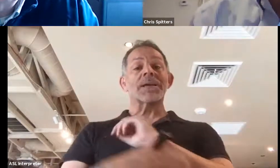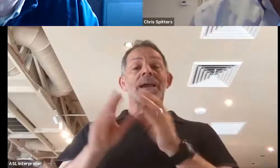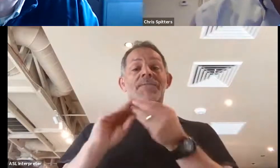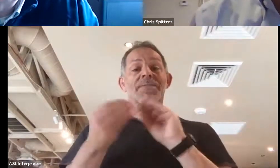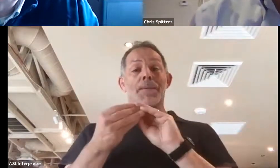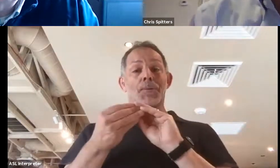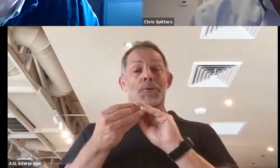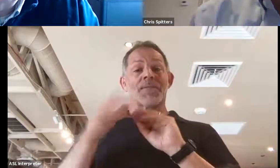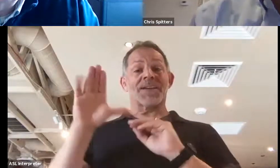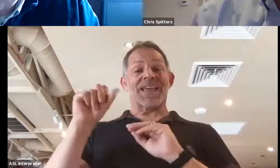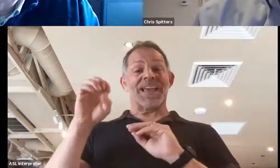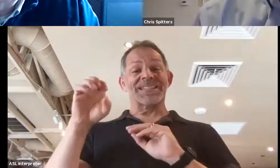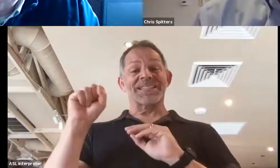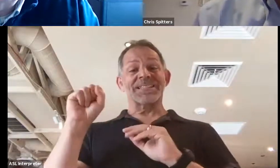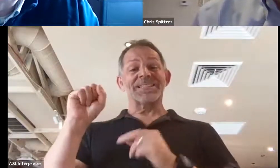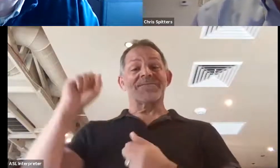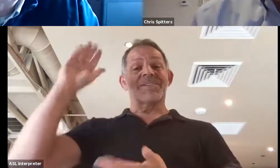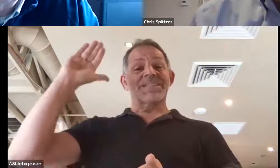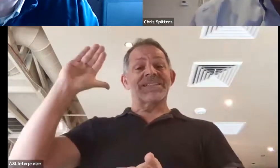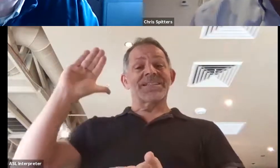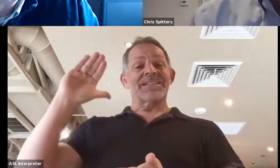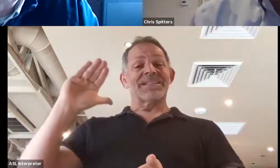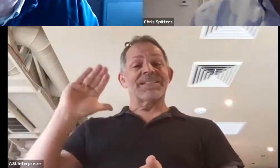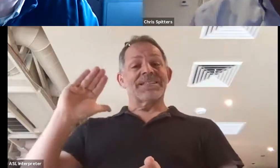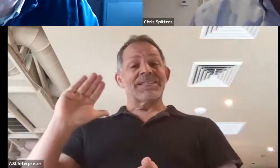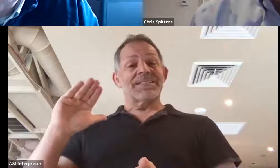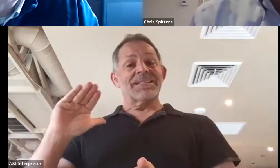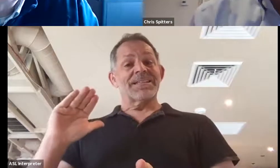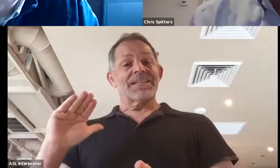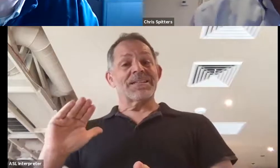And then the week before last